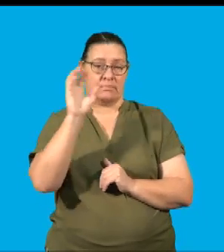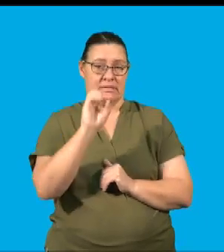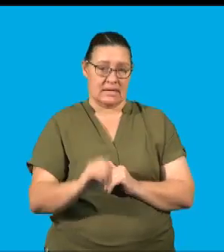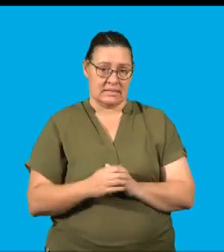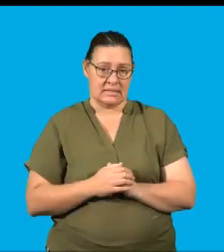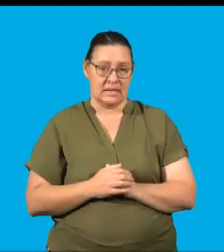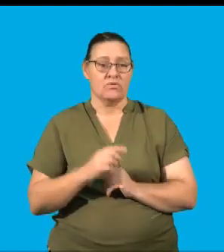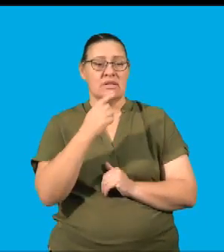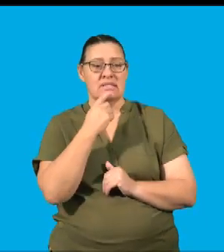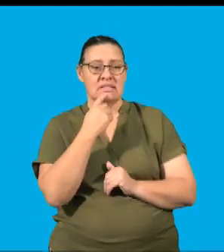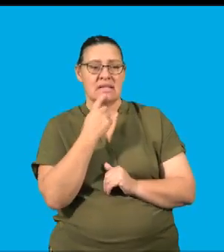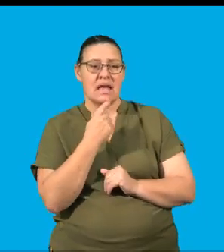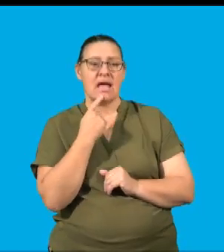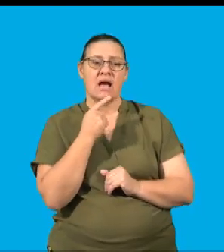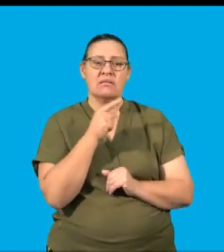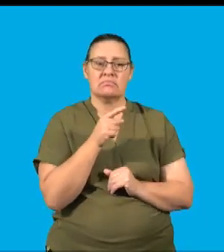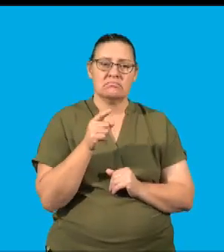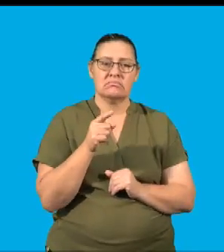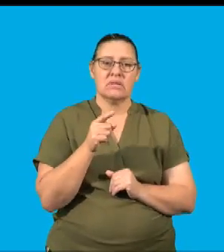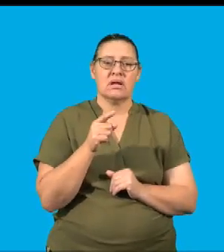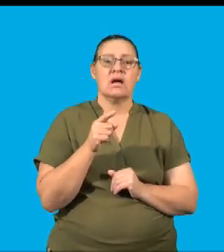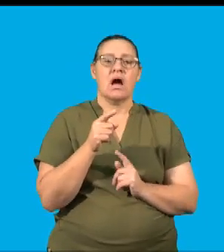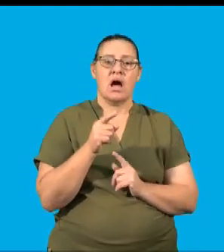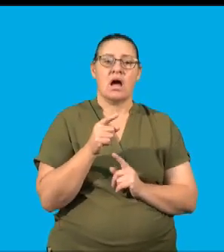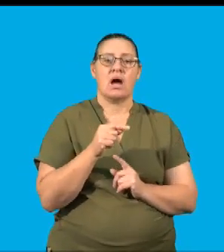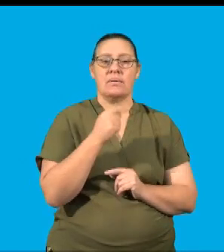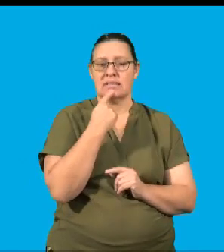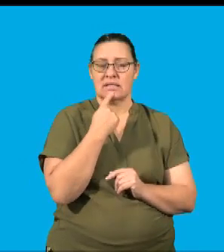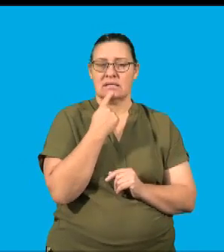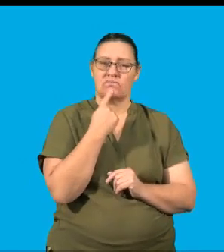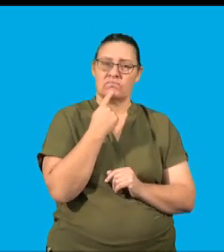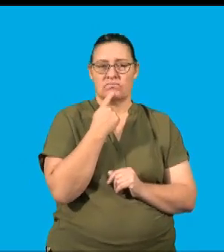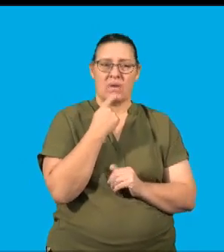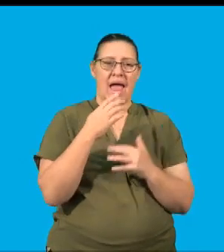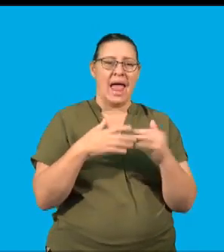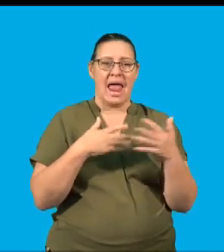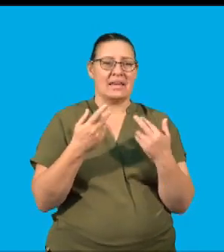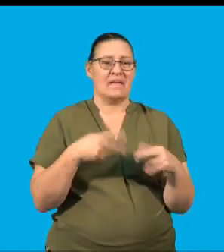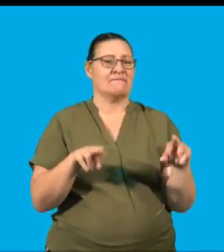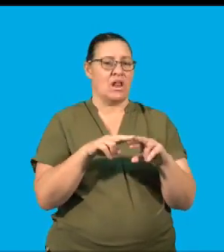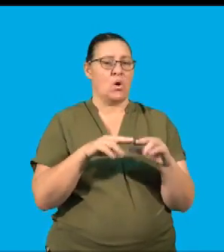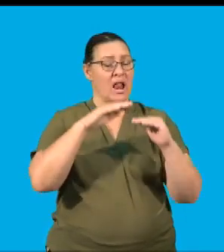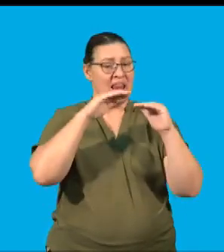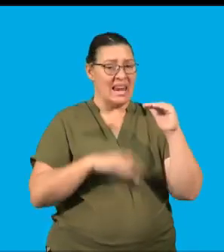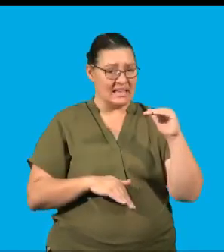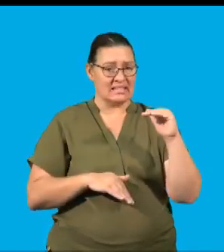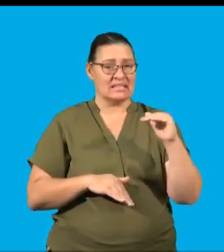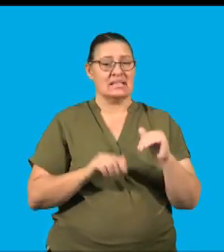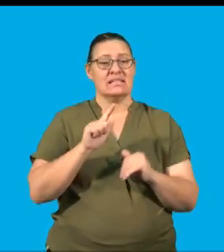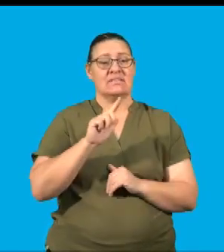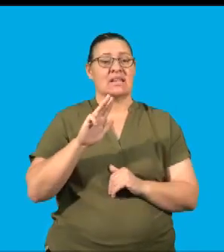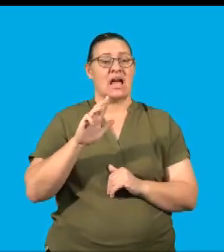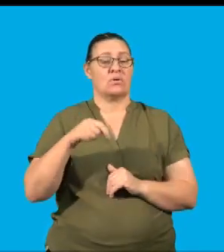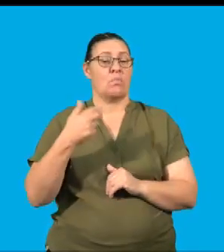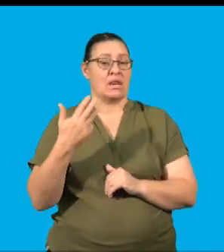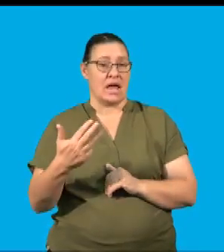79.9%. Remember, when you see x, what you write 16. So any value that is less than